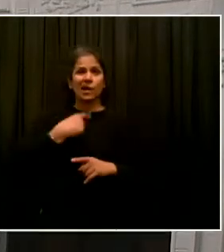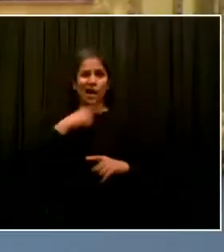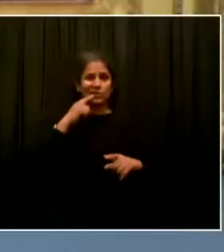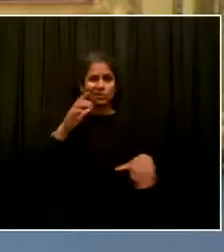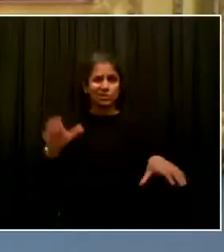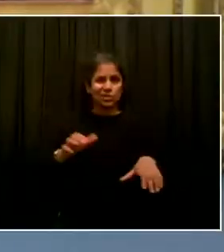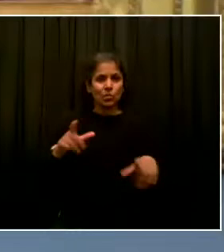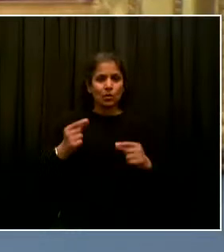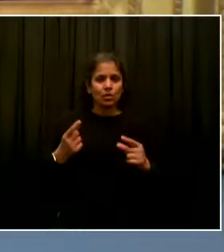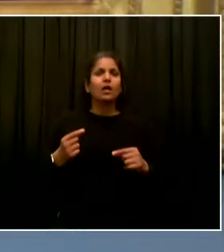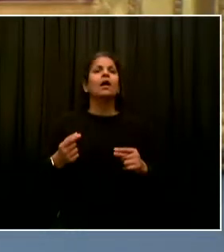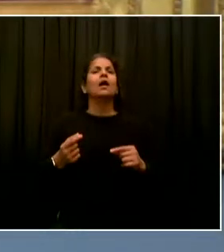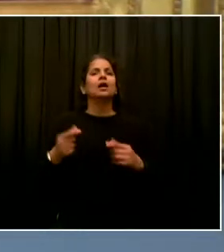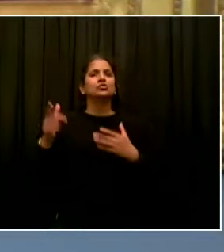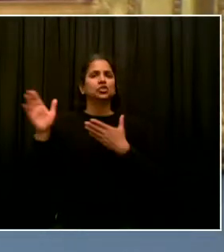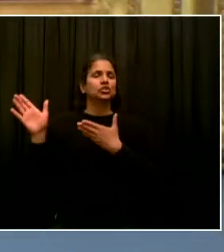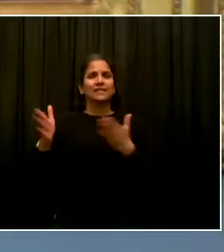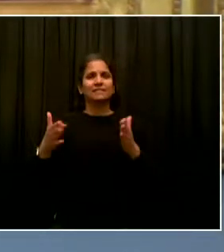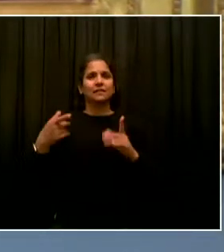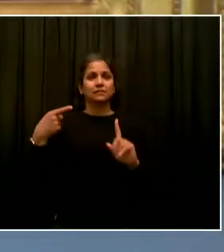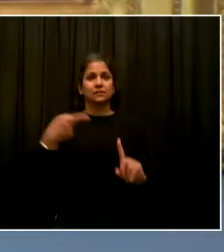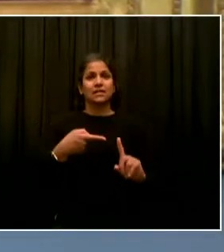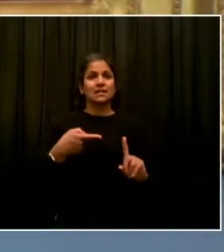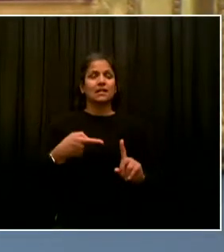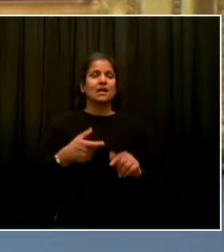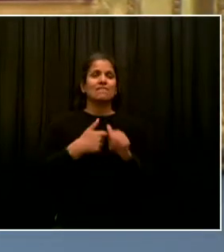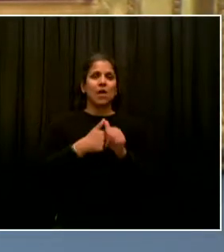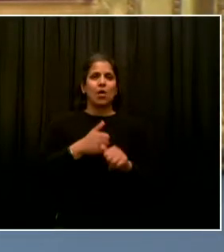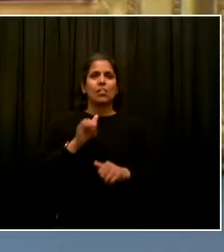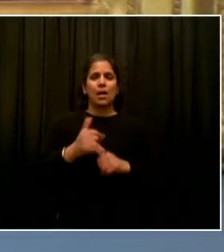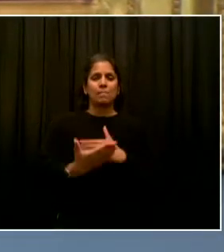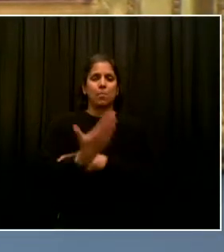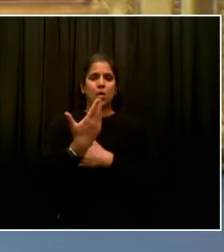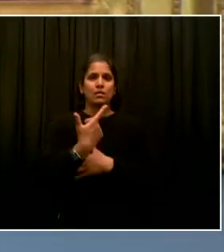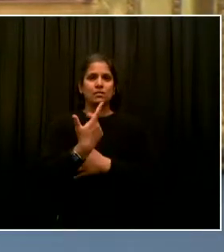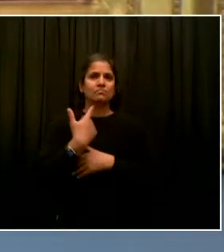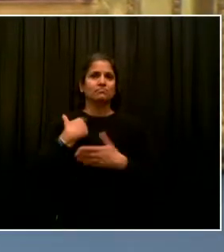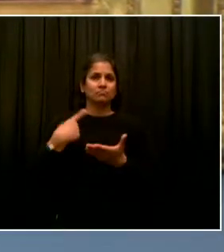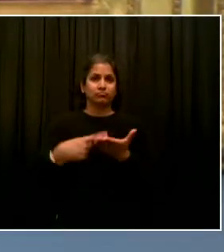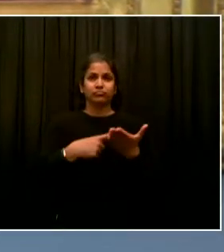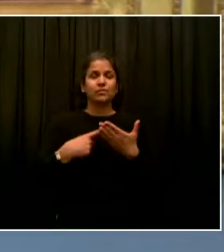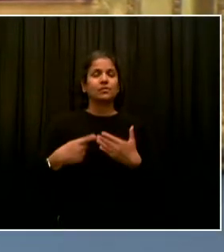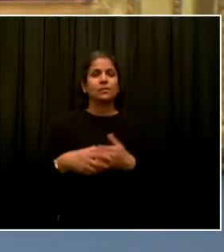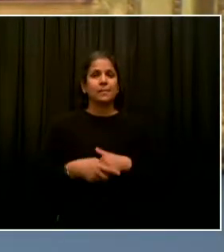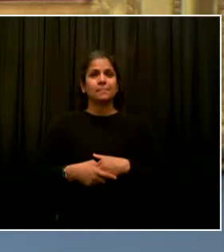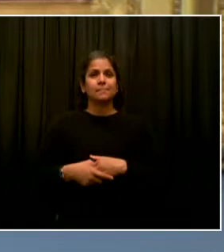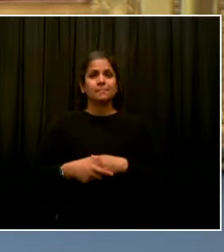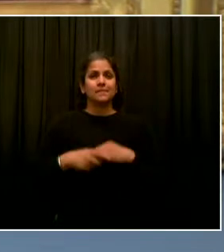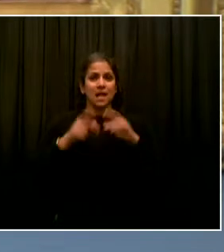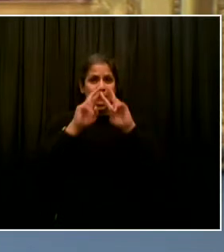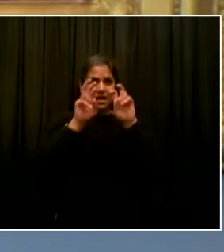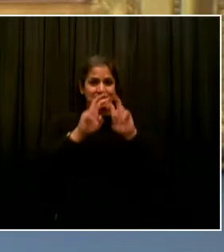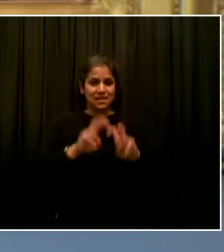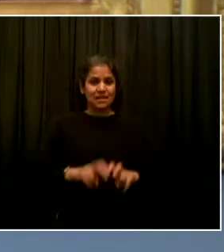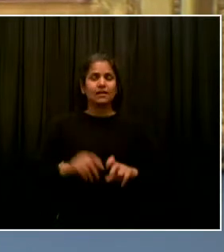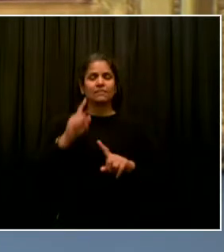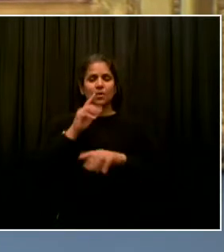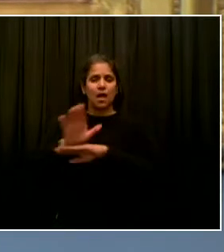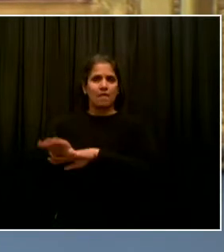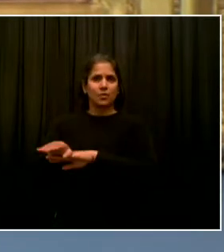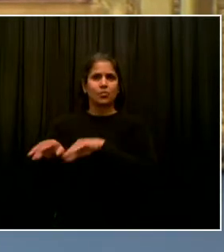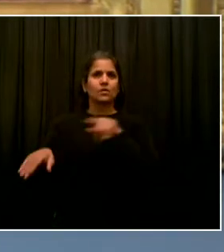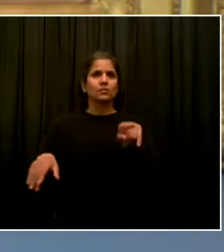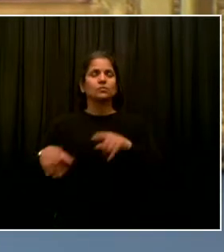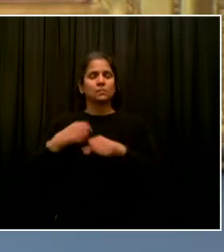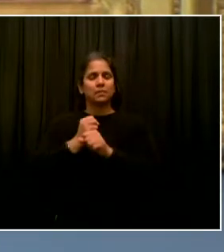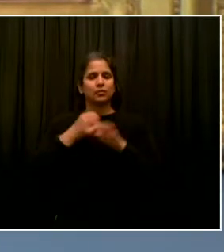and shift. We do our morning briefings, we do an analysis. After the analysis, we make a determination of what